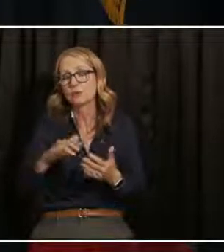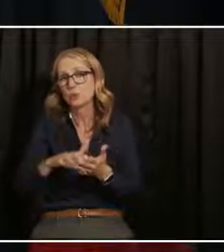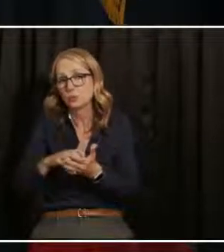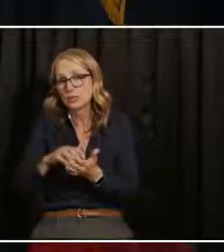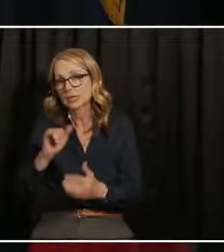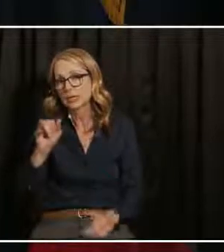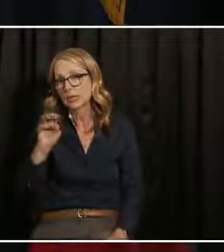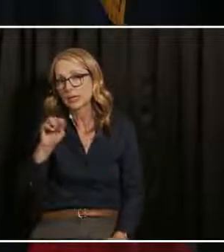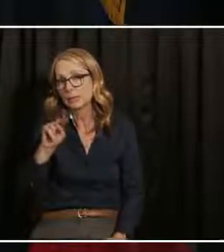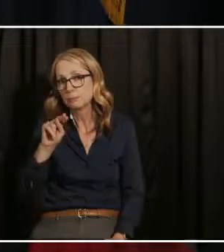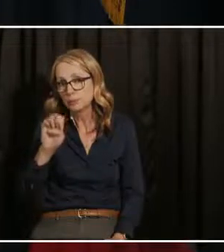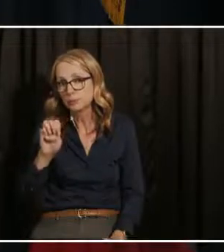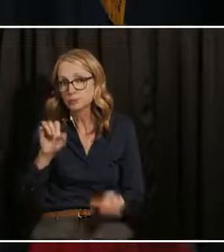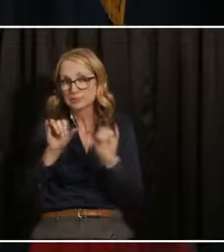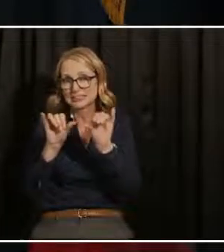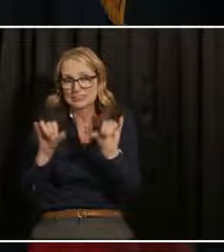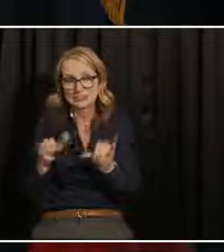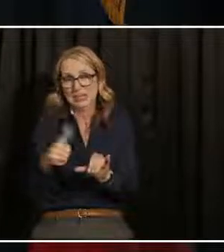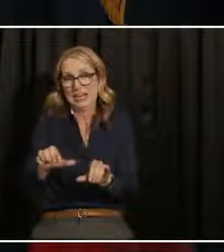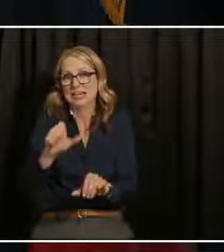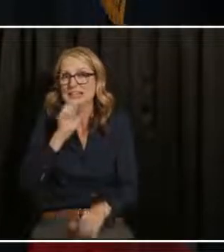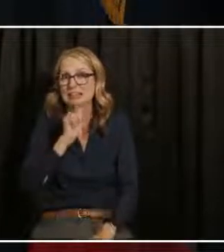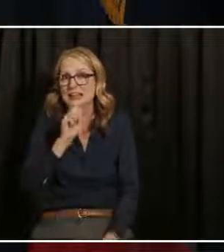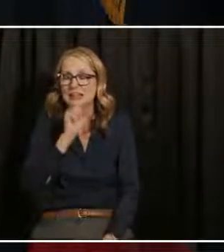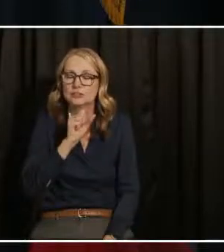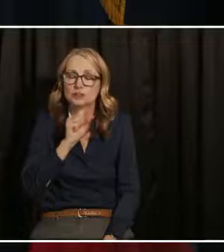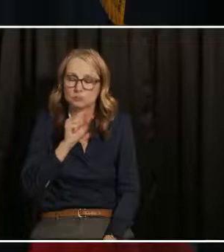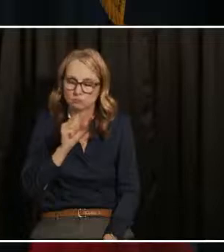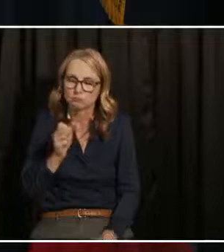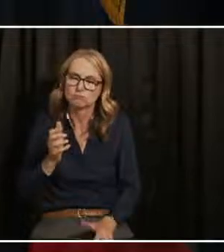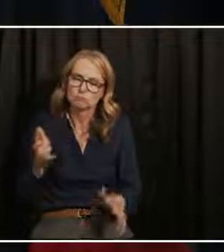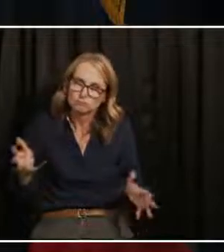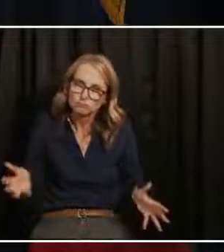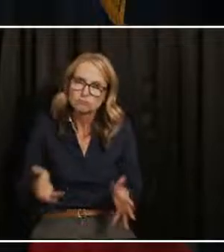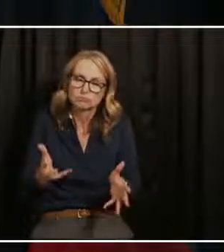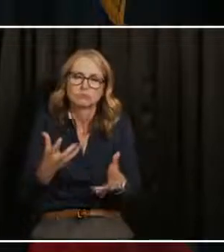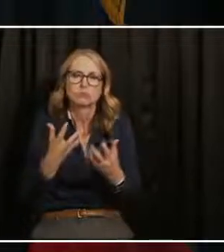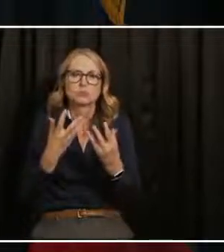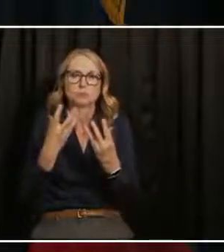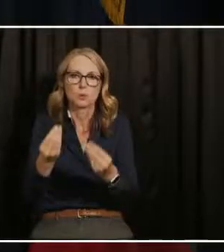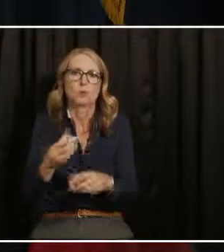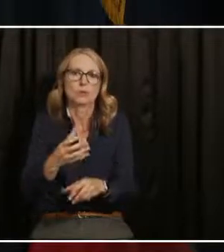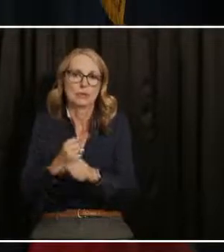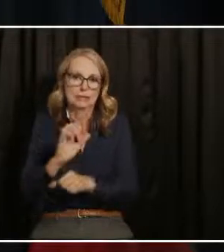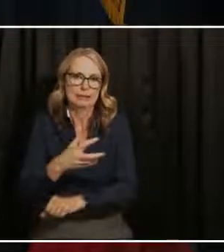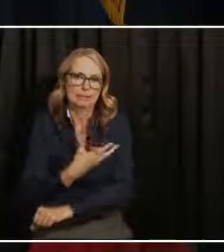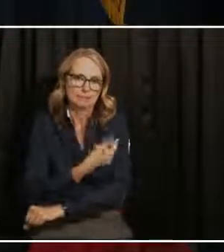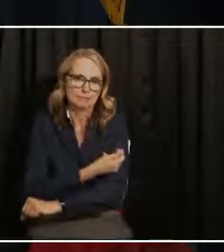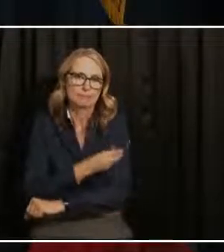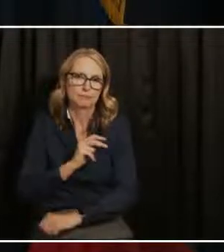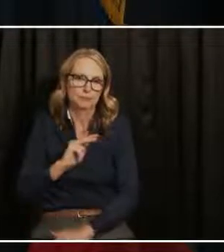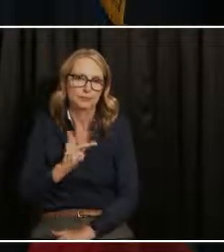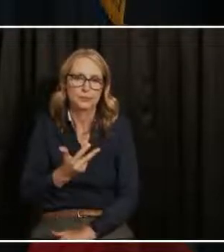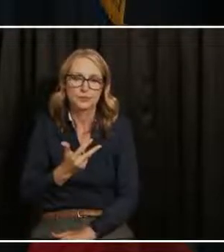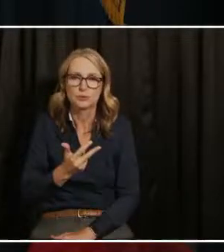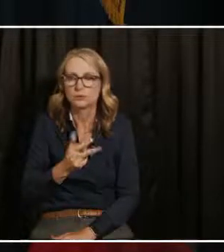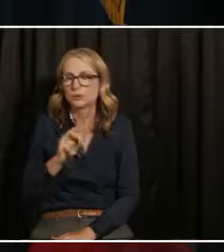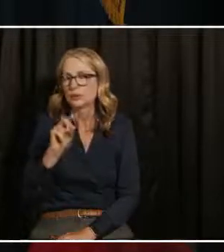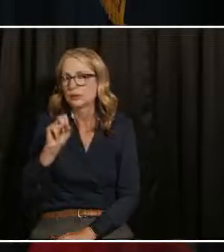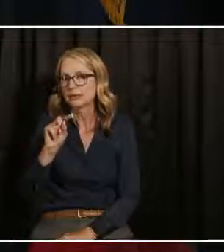immune systems inherently, from getting the booster vaccine. The data looks terrific on it in terms of